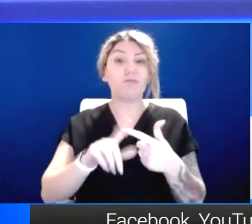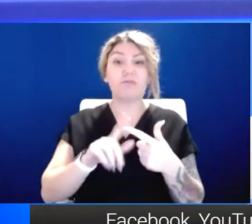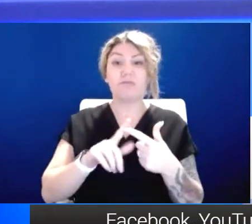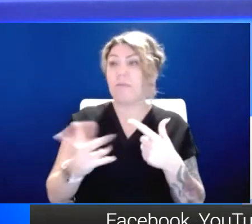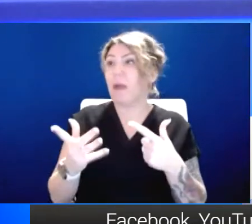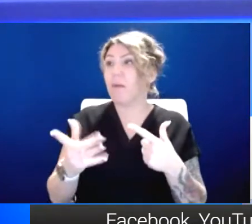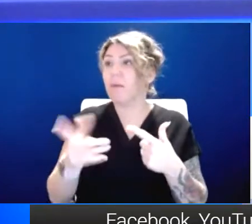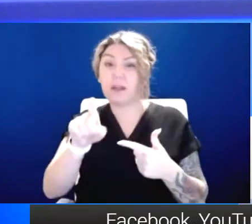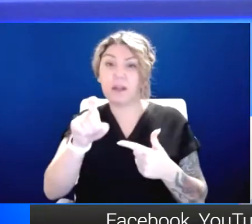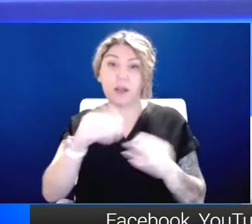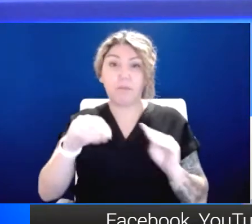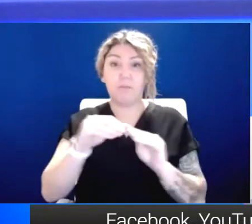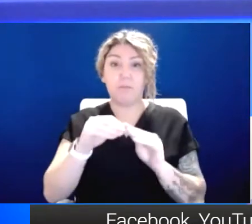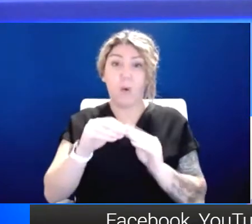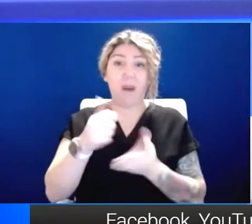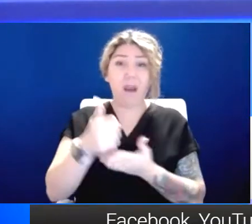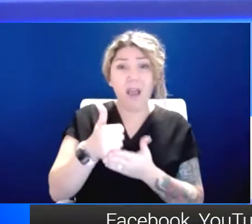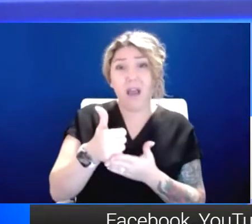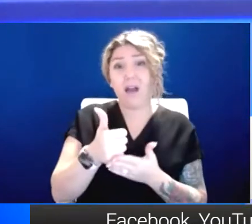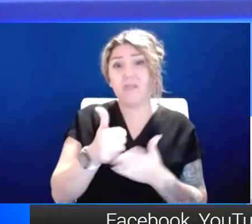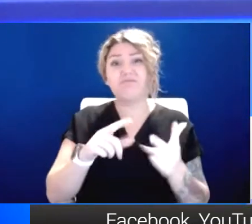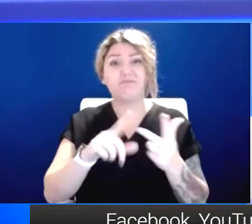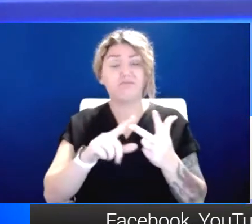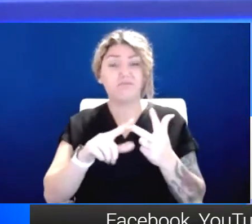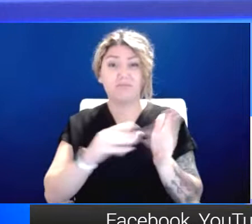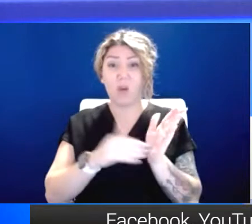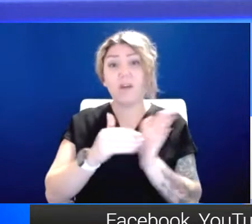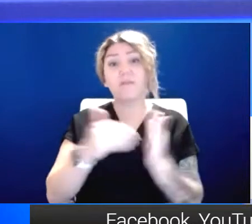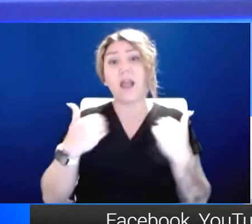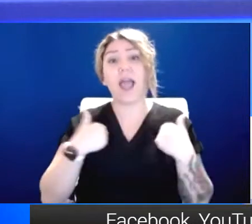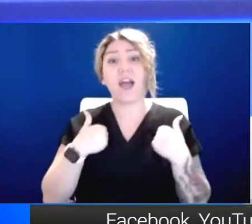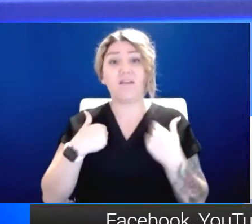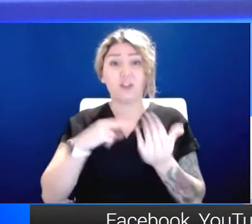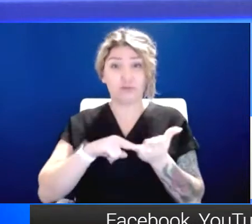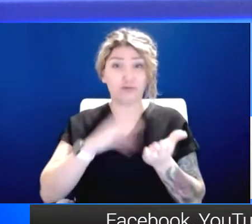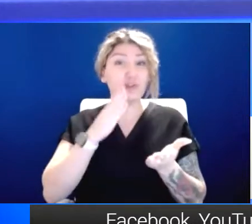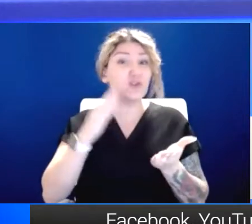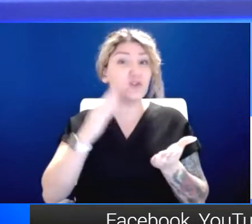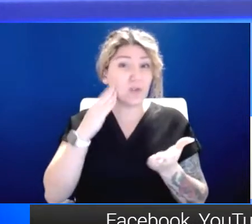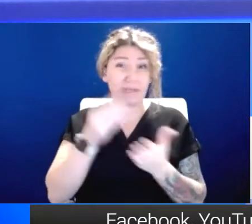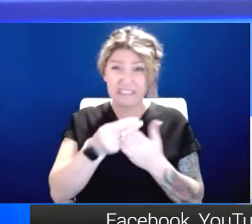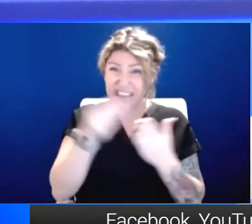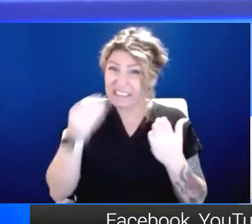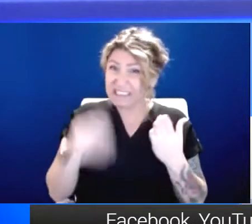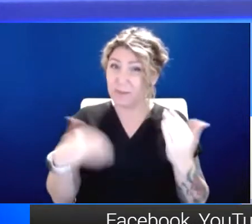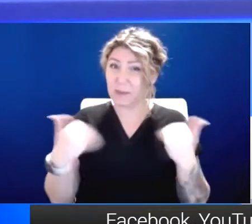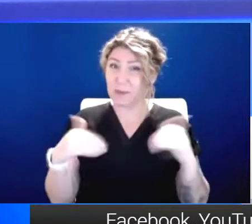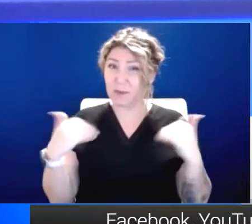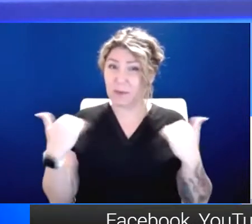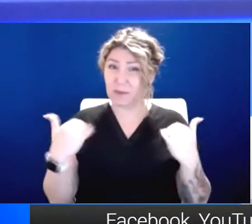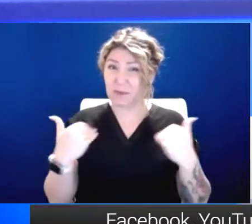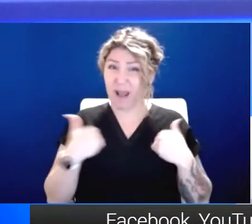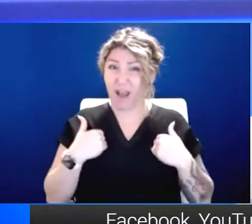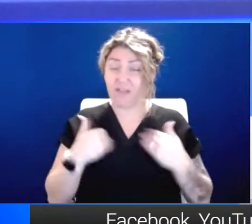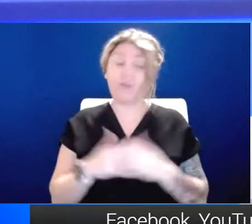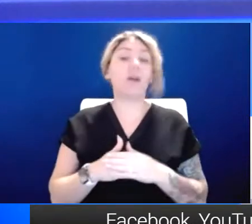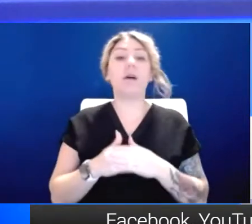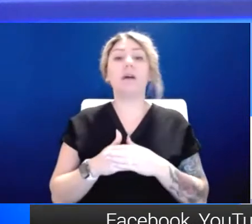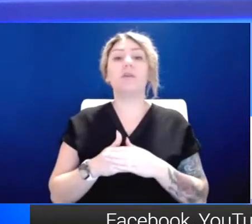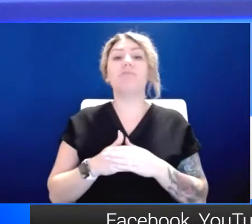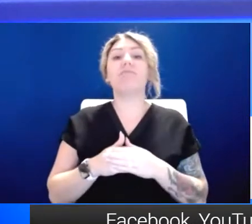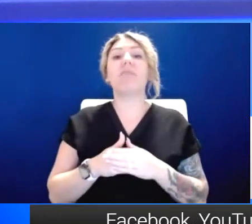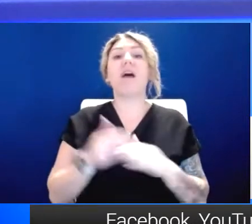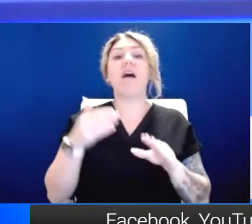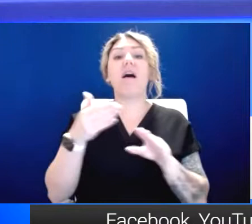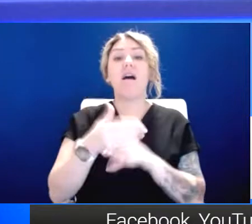help. Often they end up in nursing homes. So it is a very expensive disease. After Alzheimer's, this is the second most